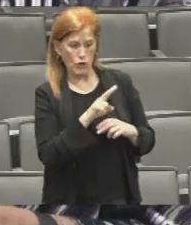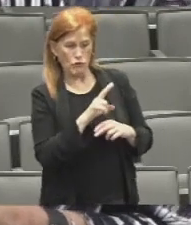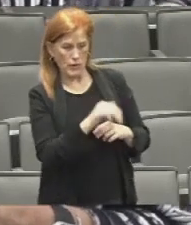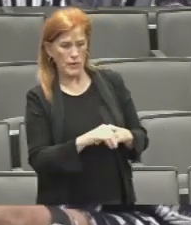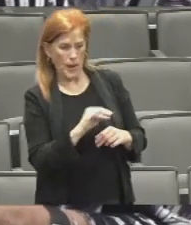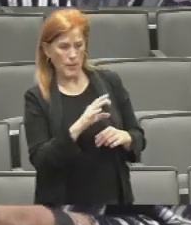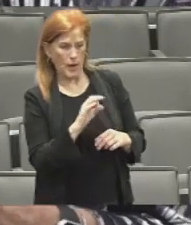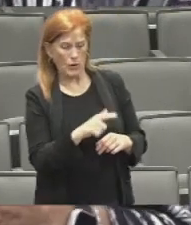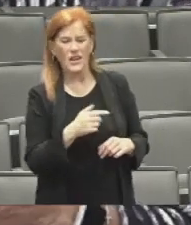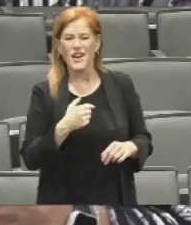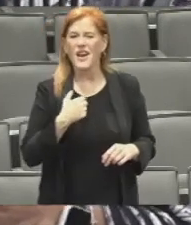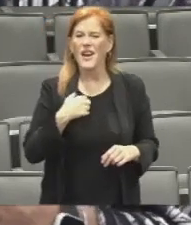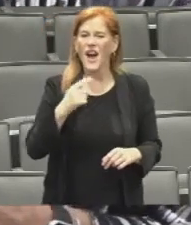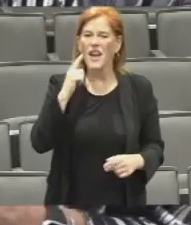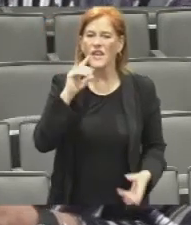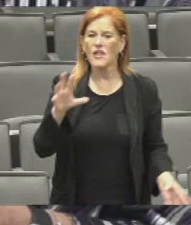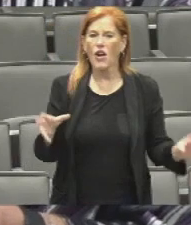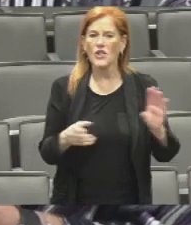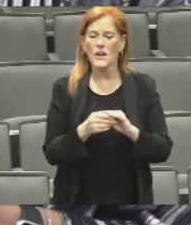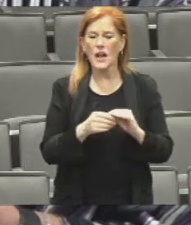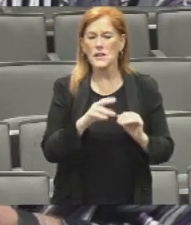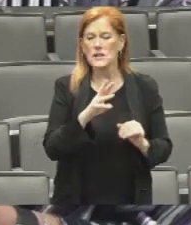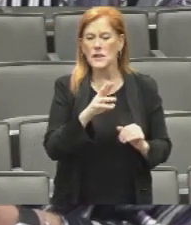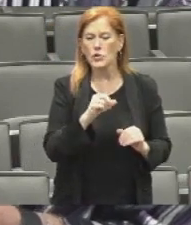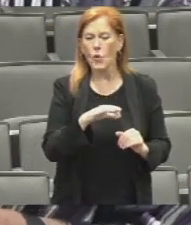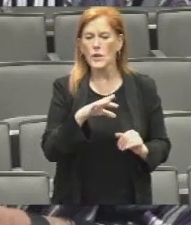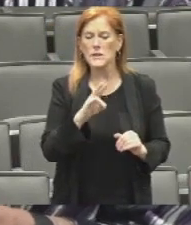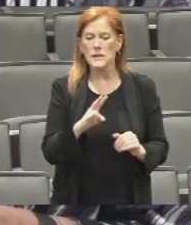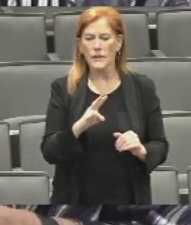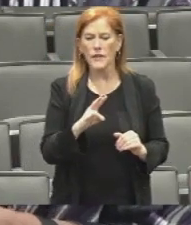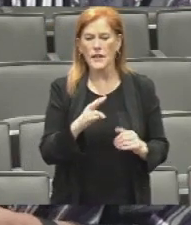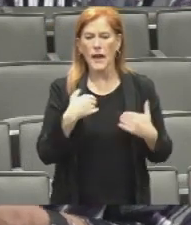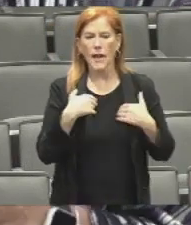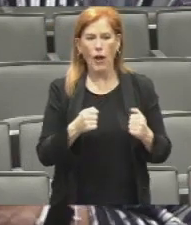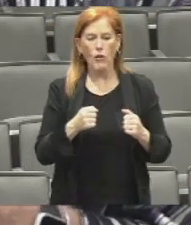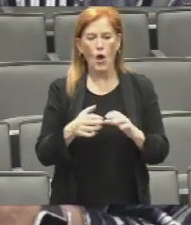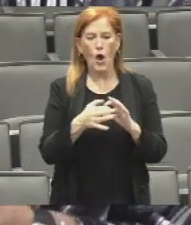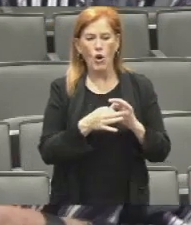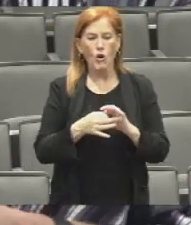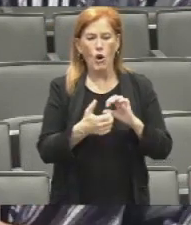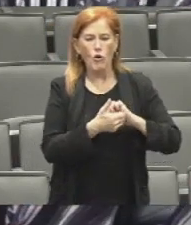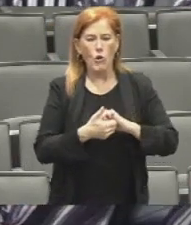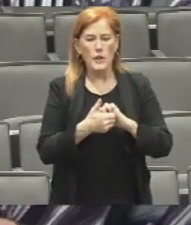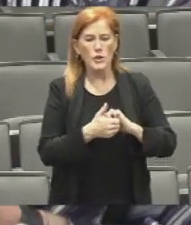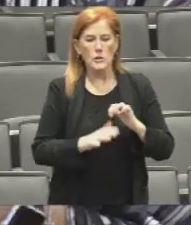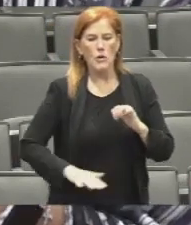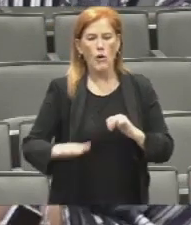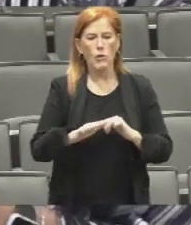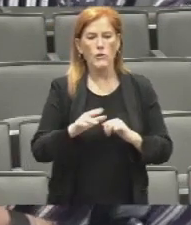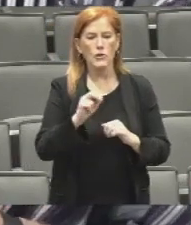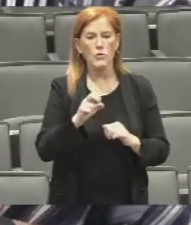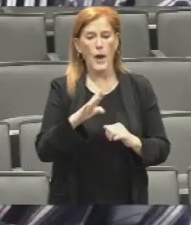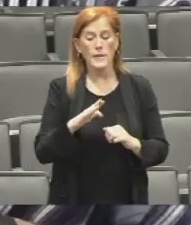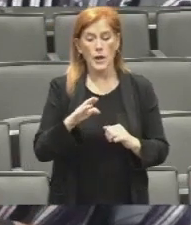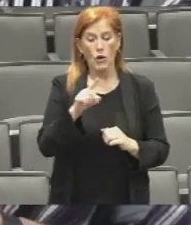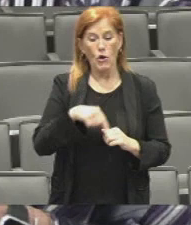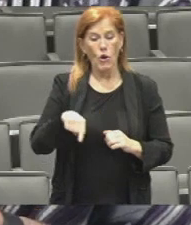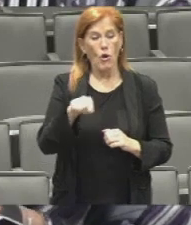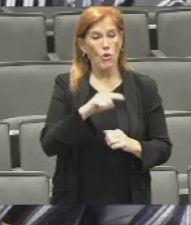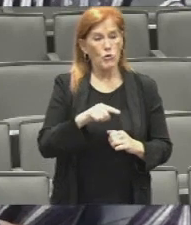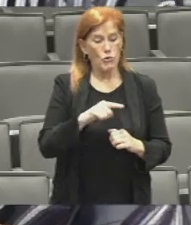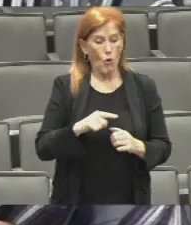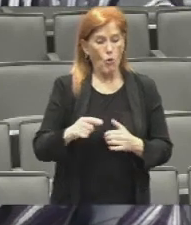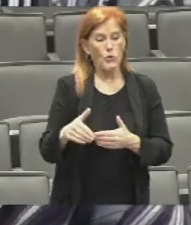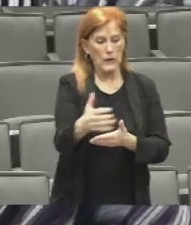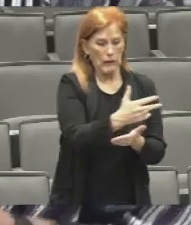think, 6 or 7 health coalitions across Nebraska. And they collect all the hospital data